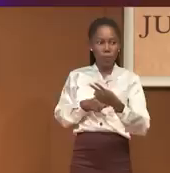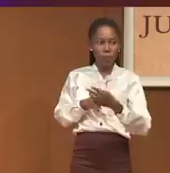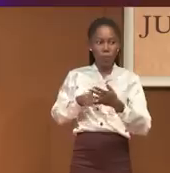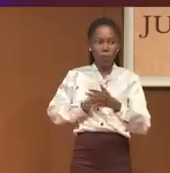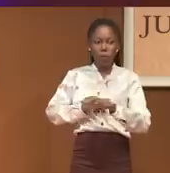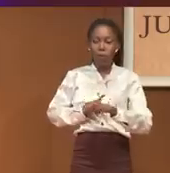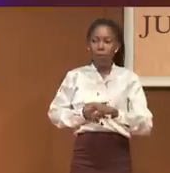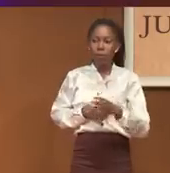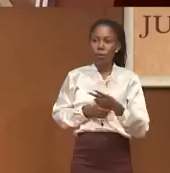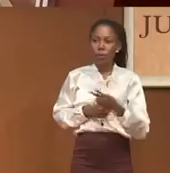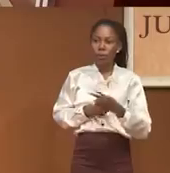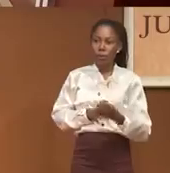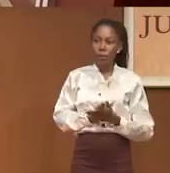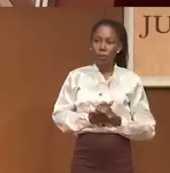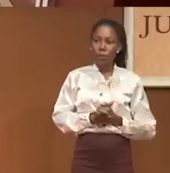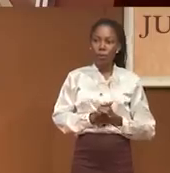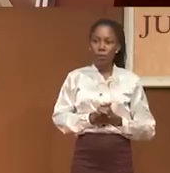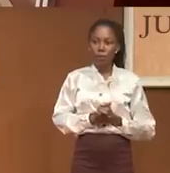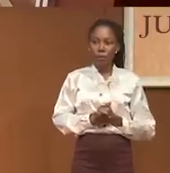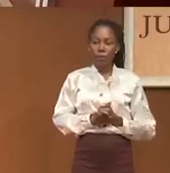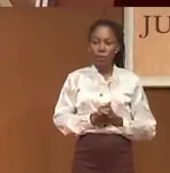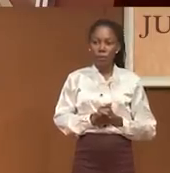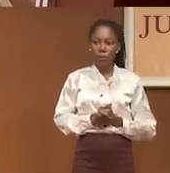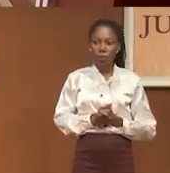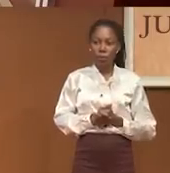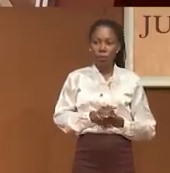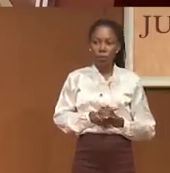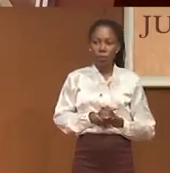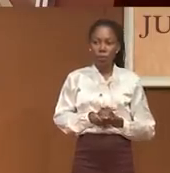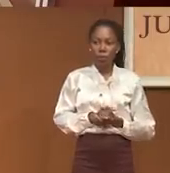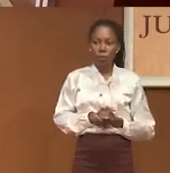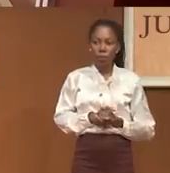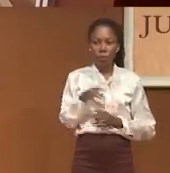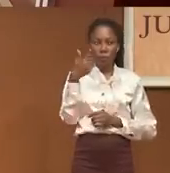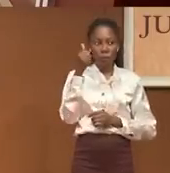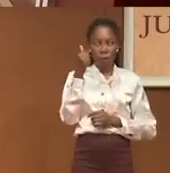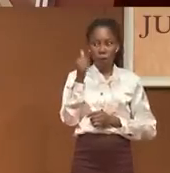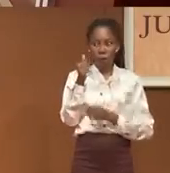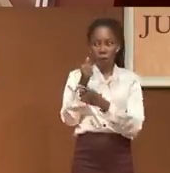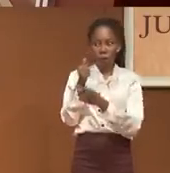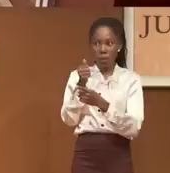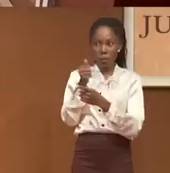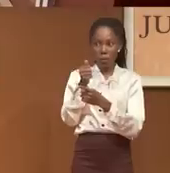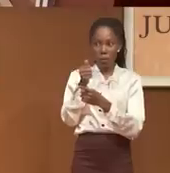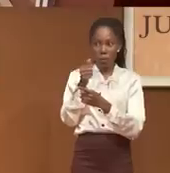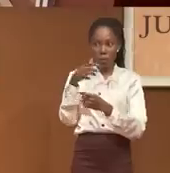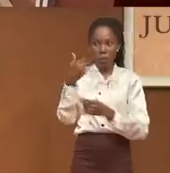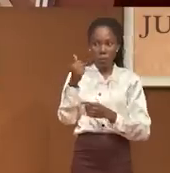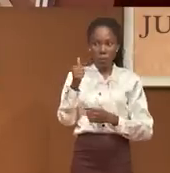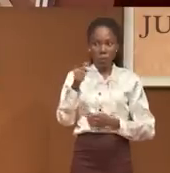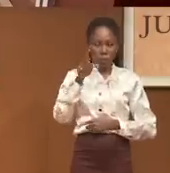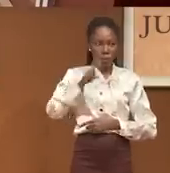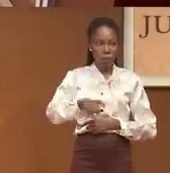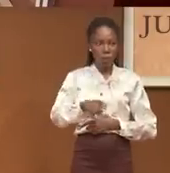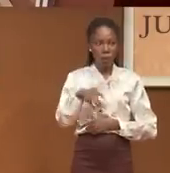on the time you meet here tomorrow now. What time? 10 o'clock. Is that okay by you? I will